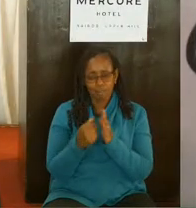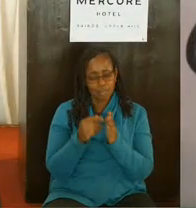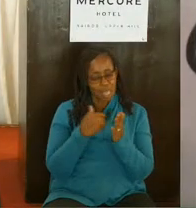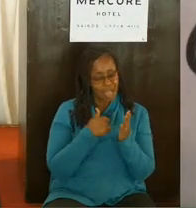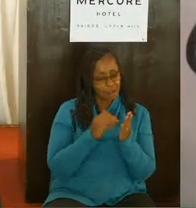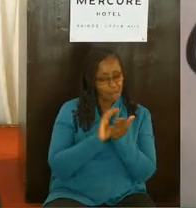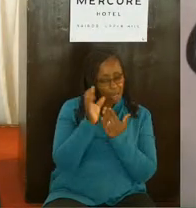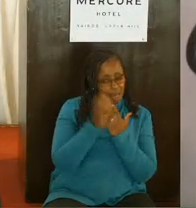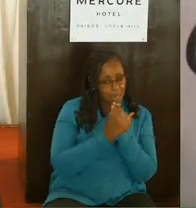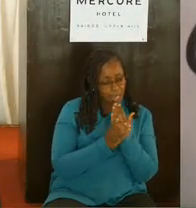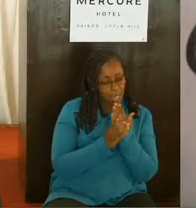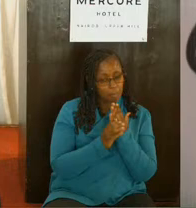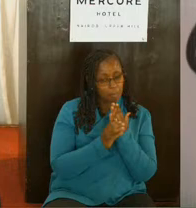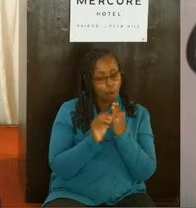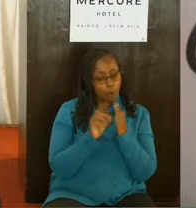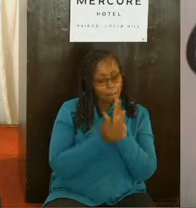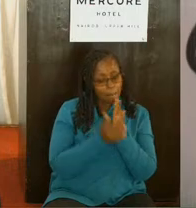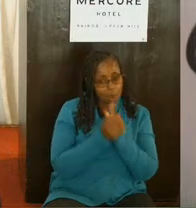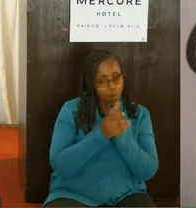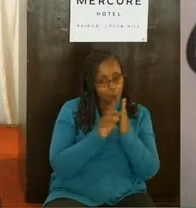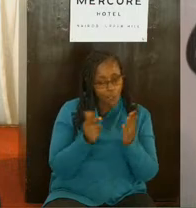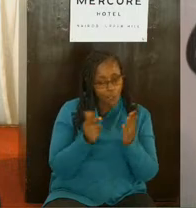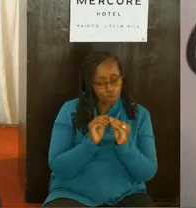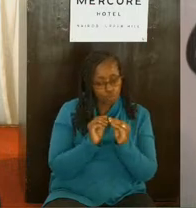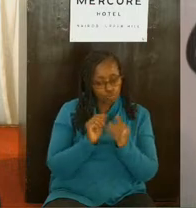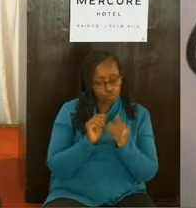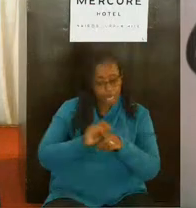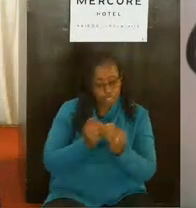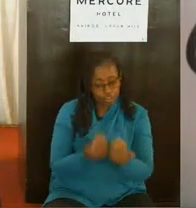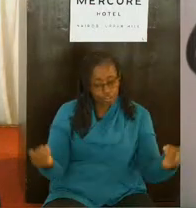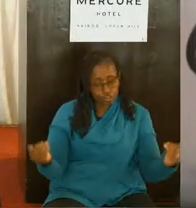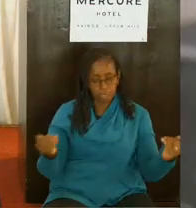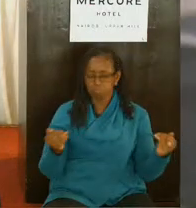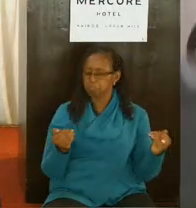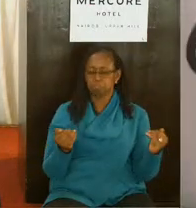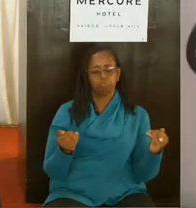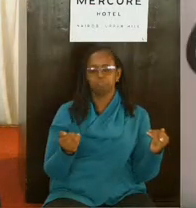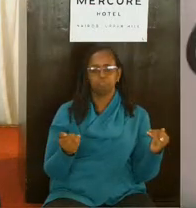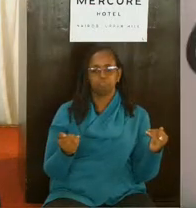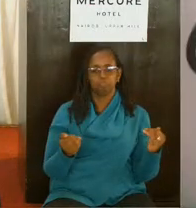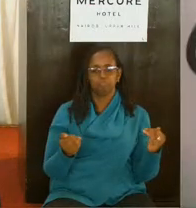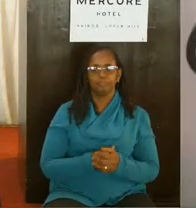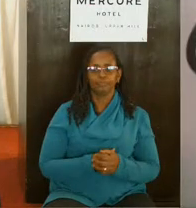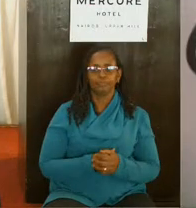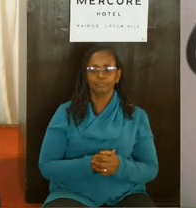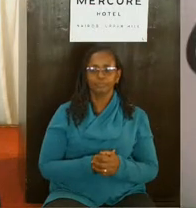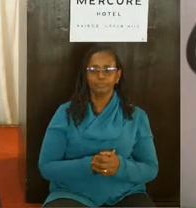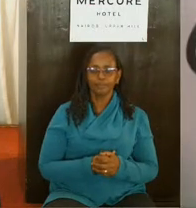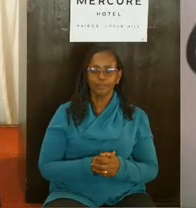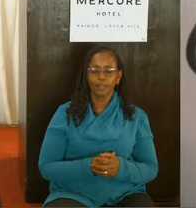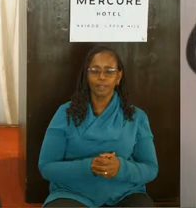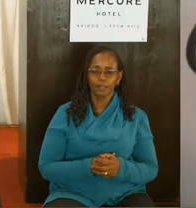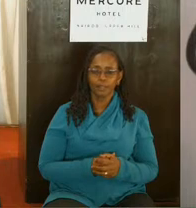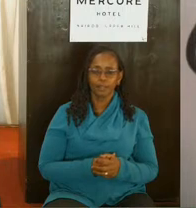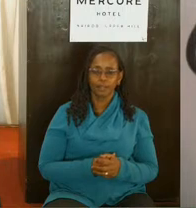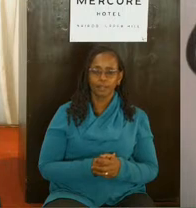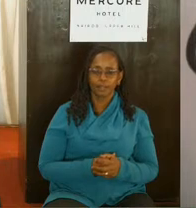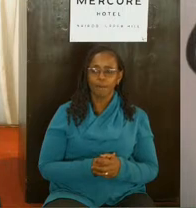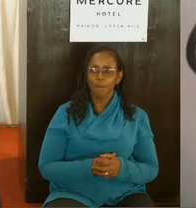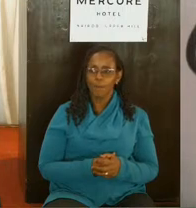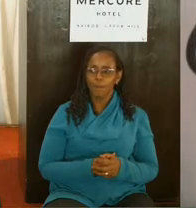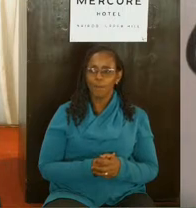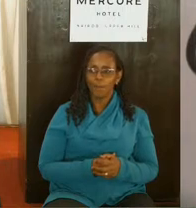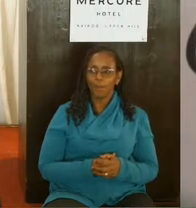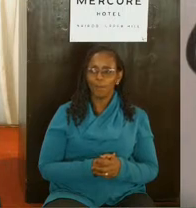although now you bring up your children in our country but I think the African culture um I think Professor Julius you will tell us that